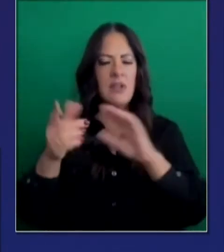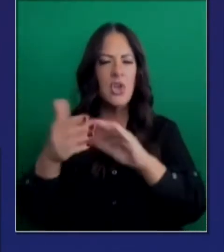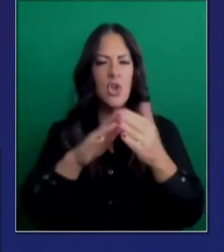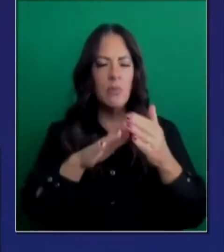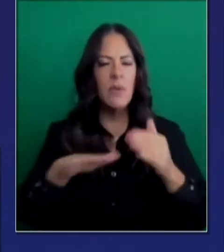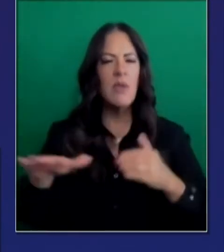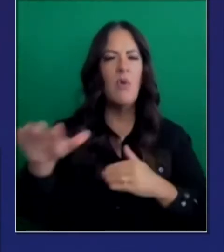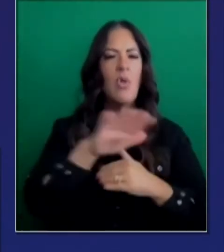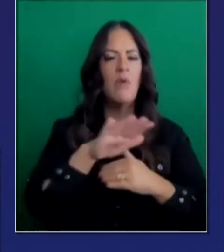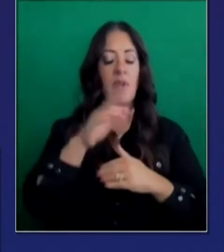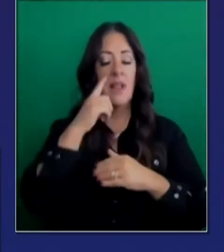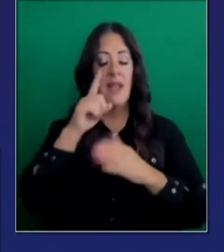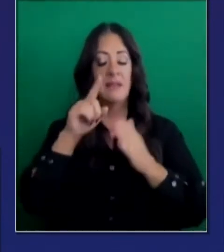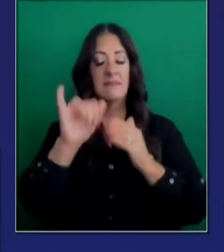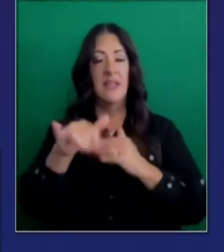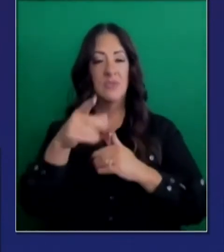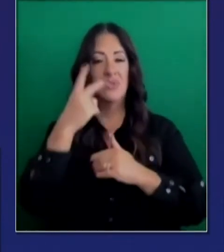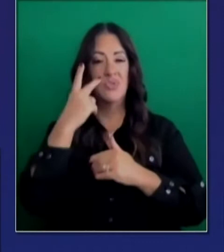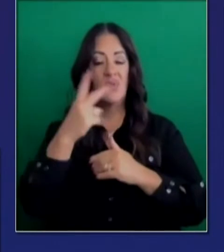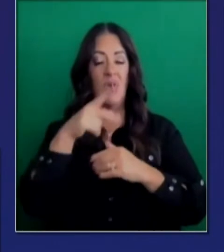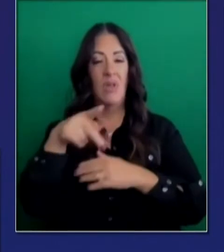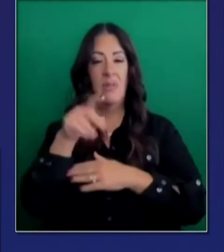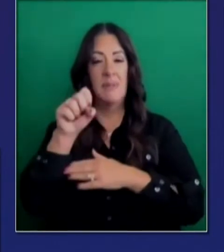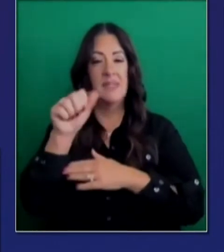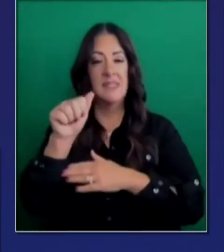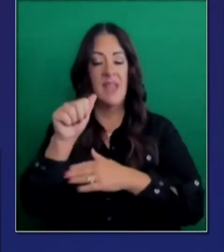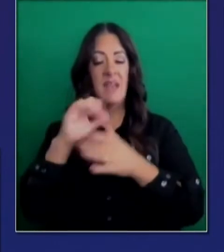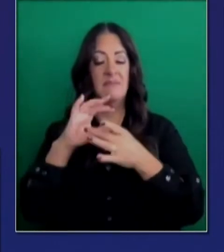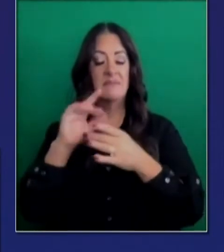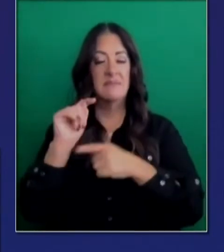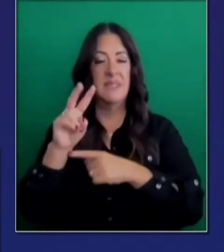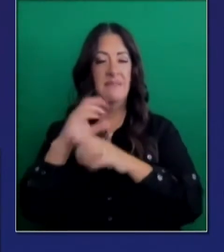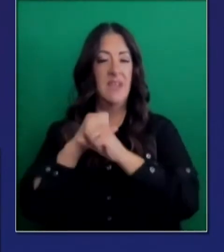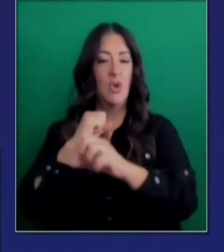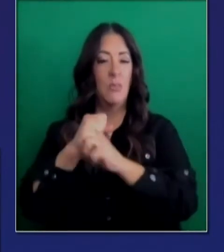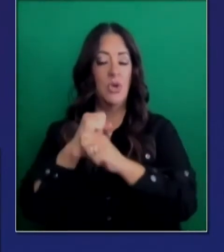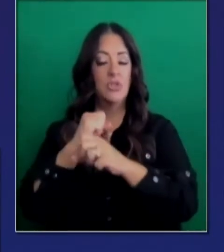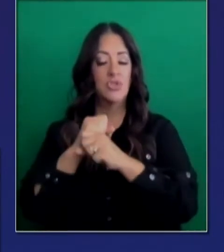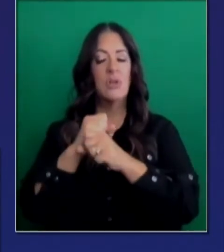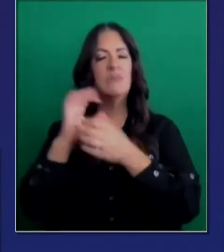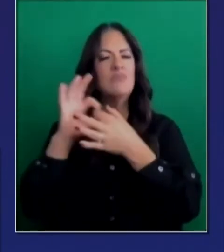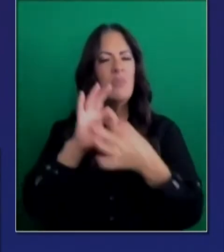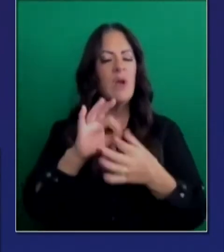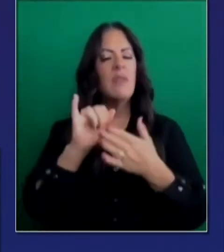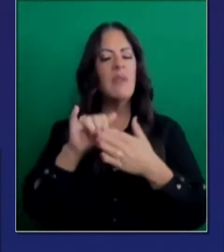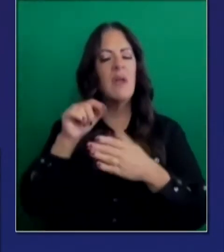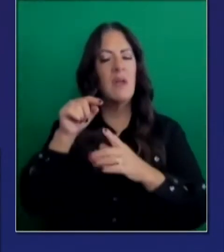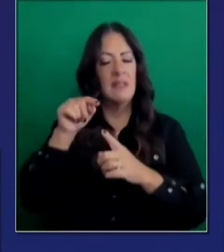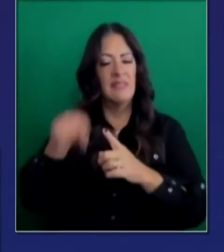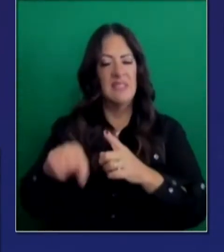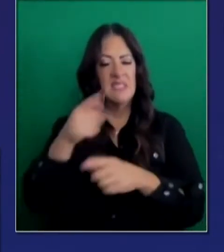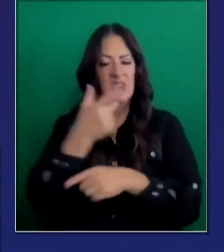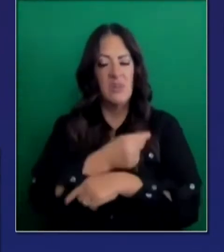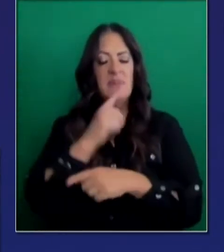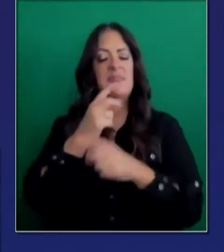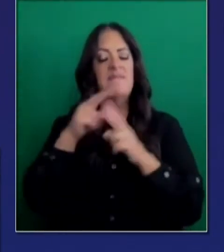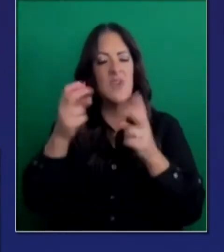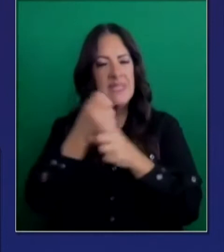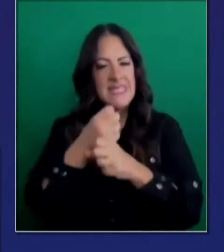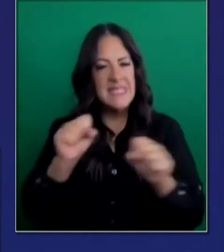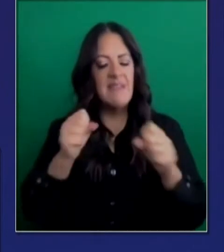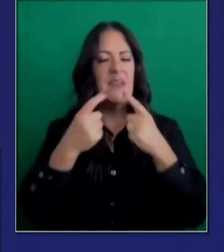that goes hand in hand with this concept of making sure the message around safety and efficacy go hand in